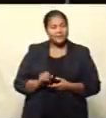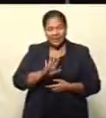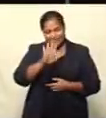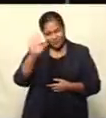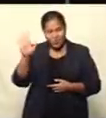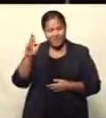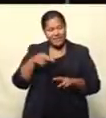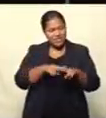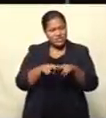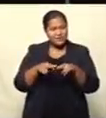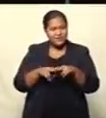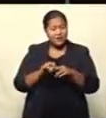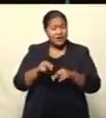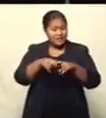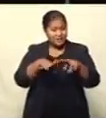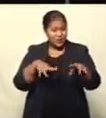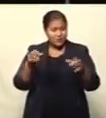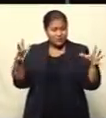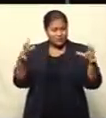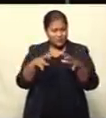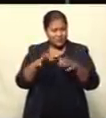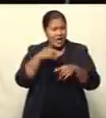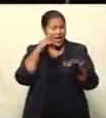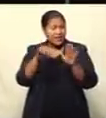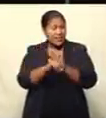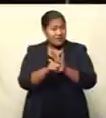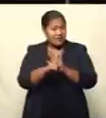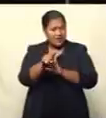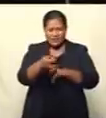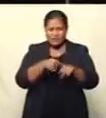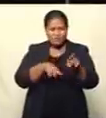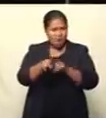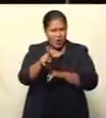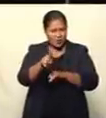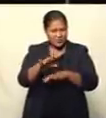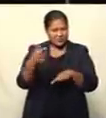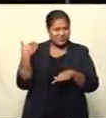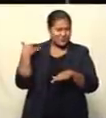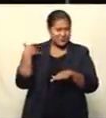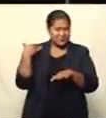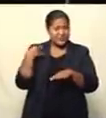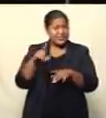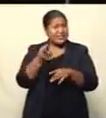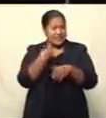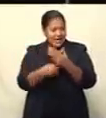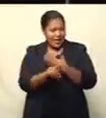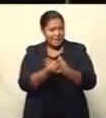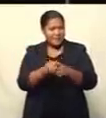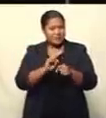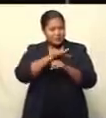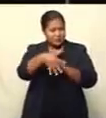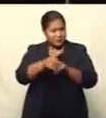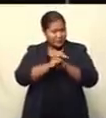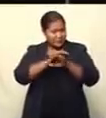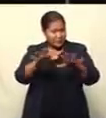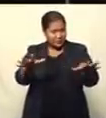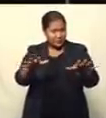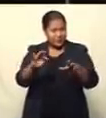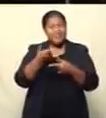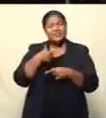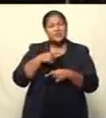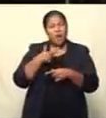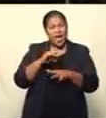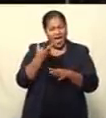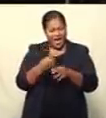Bulawinaka, Fiji. Funeral gatherings have been identified as the most troublesome events, causing a spike in COVID-19 cases, resulting